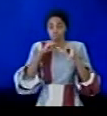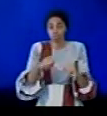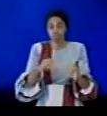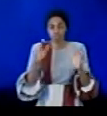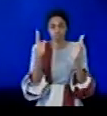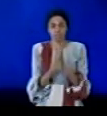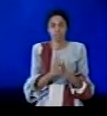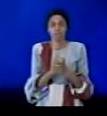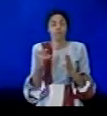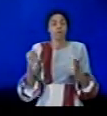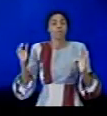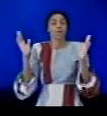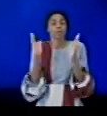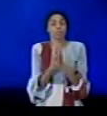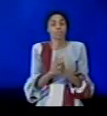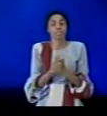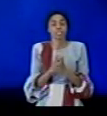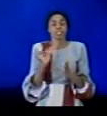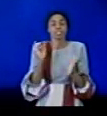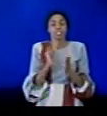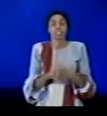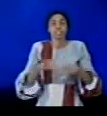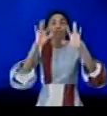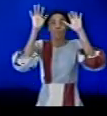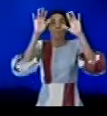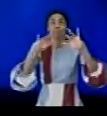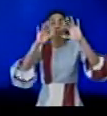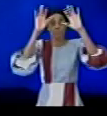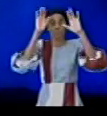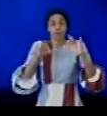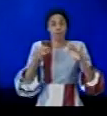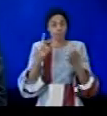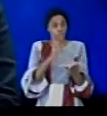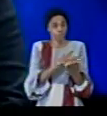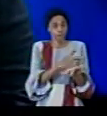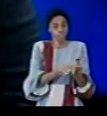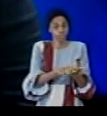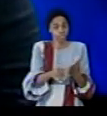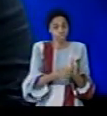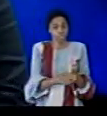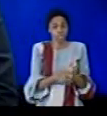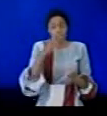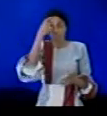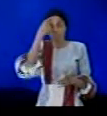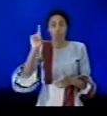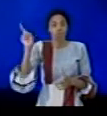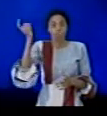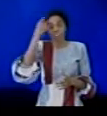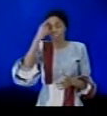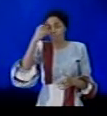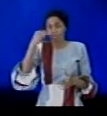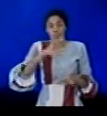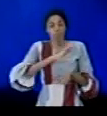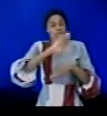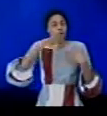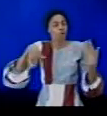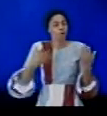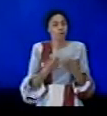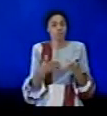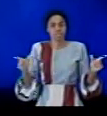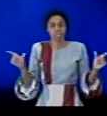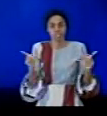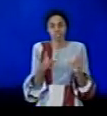righteousness in the government at all levels, among the community leaders. Righteousness shall